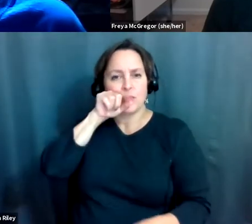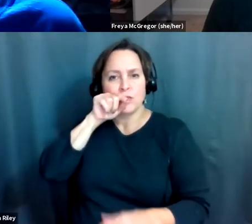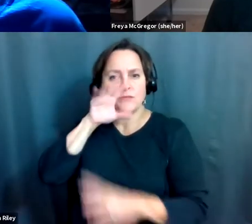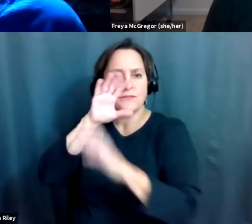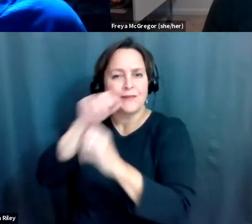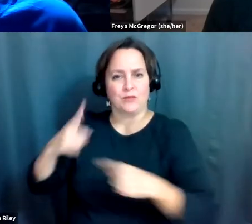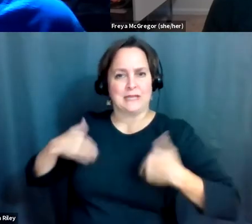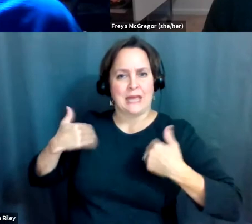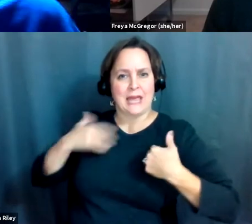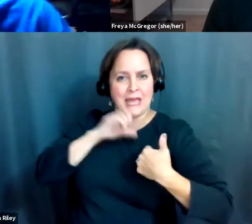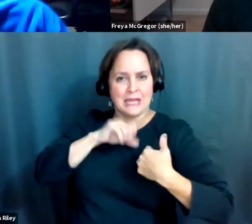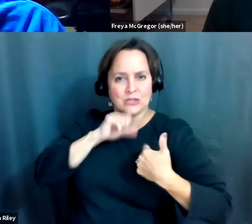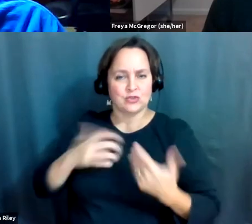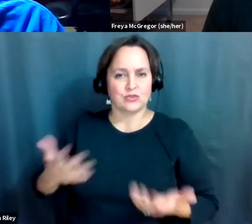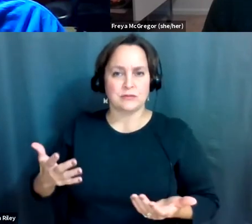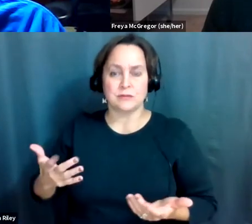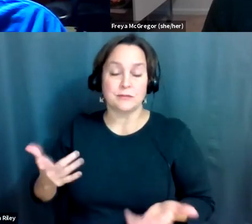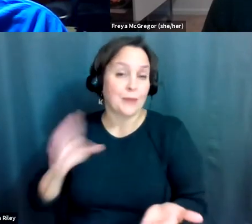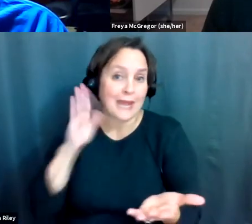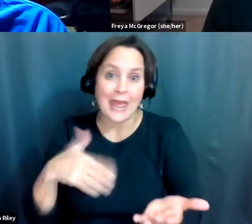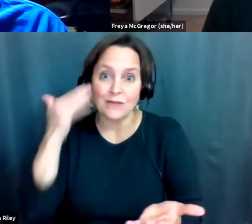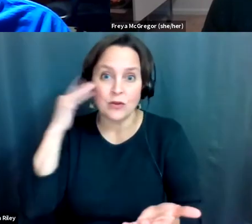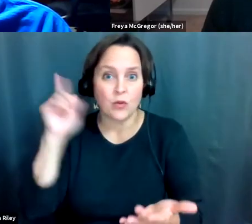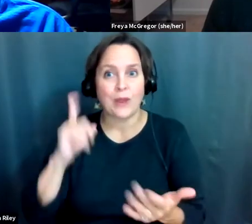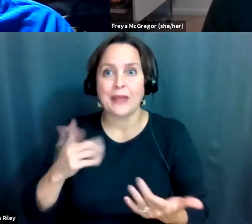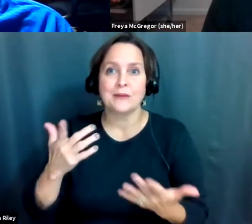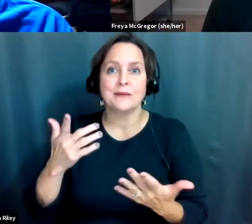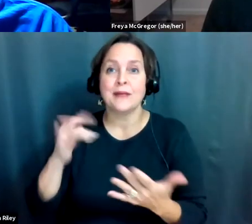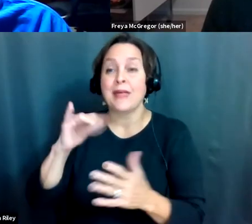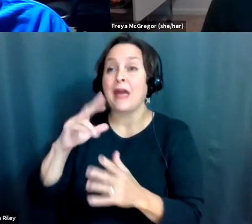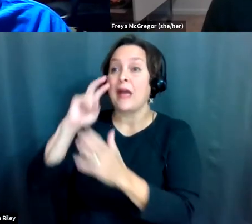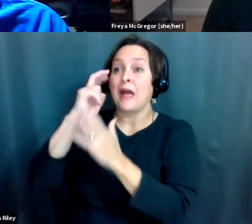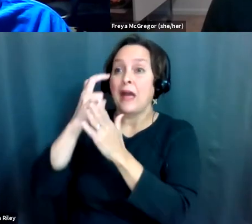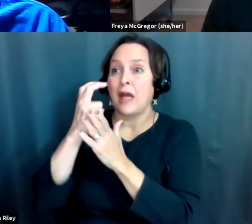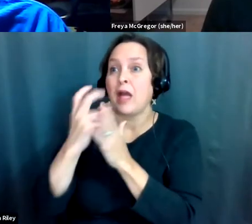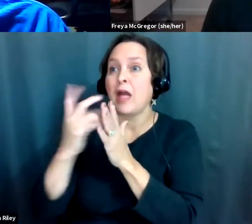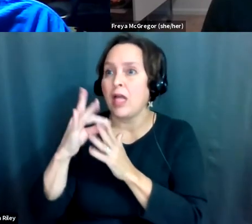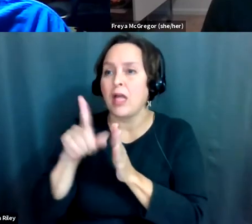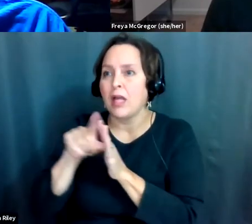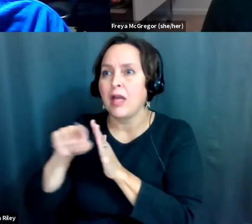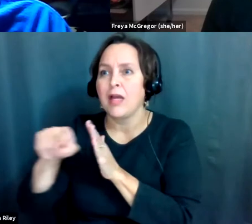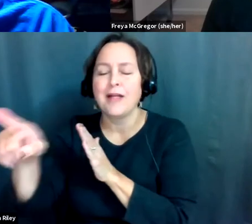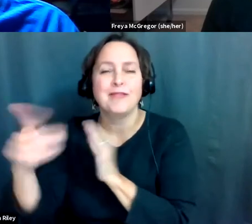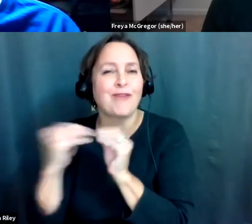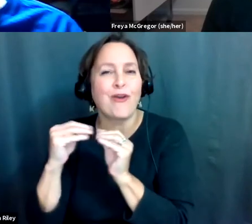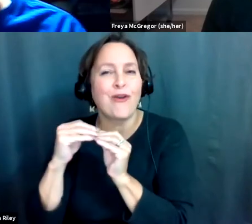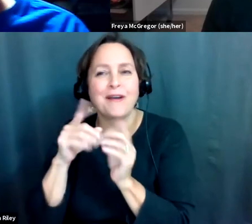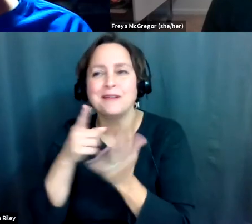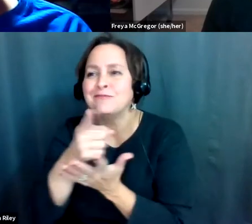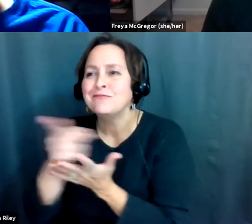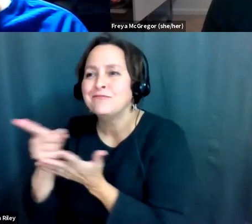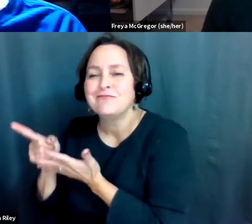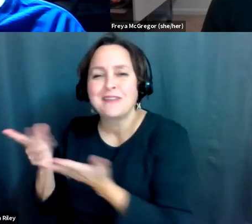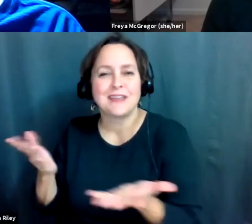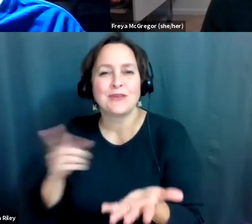And, uh, so it's, you just never know where, where an interest like this is going to lead you. And it can, it has added so